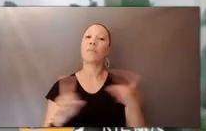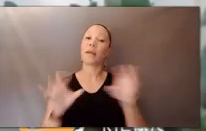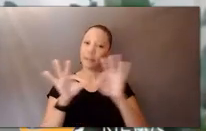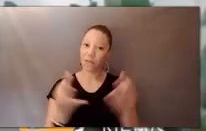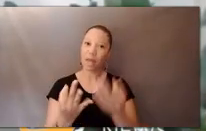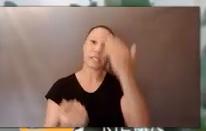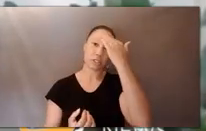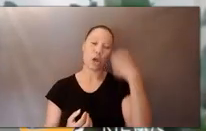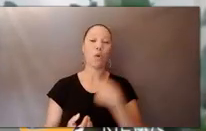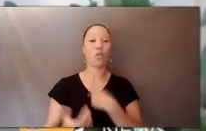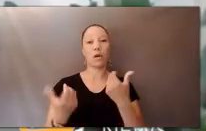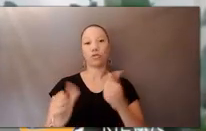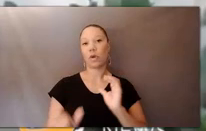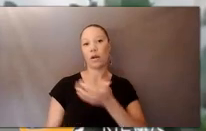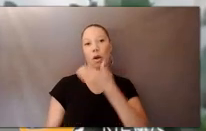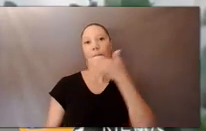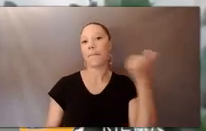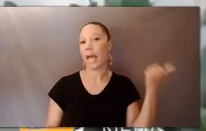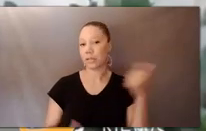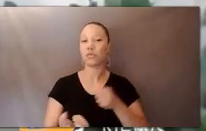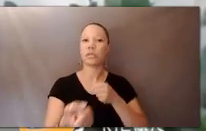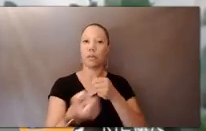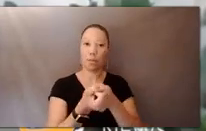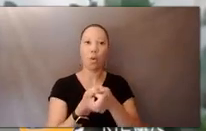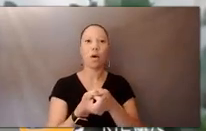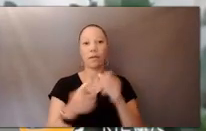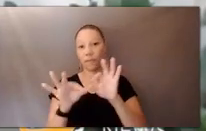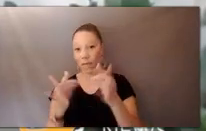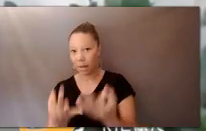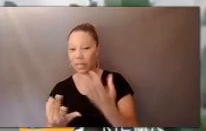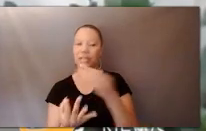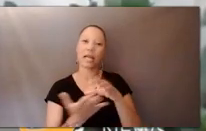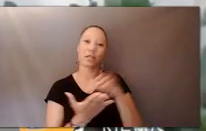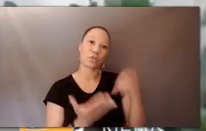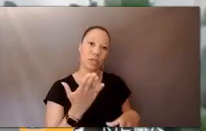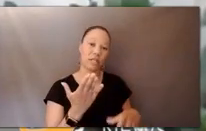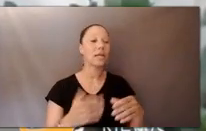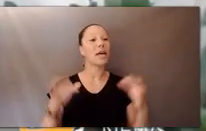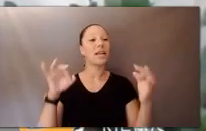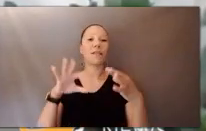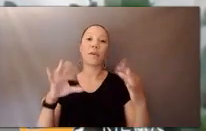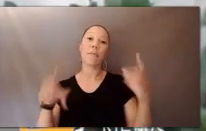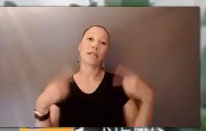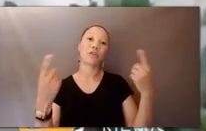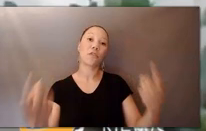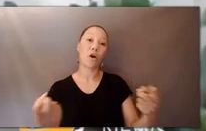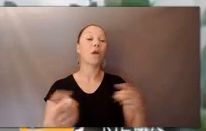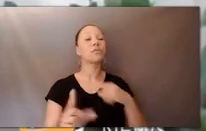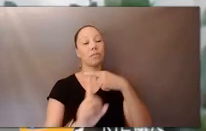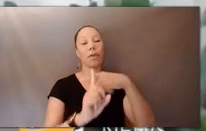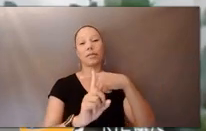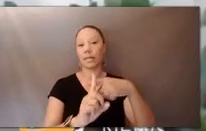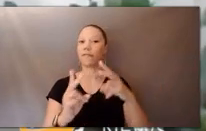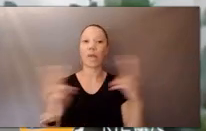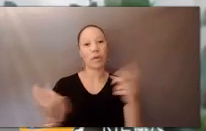that we're doing the very best that we can to support them, and the feedback has been by and large very positive,